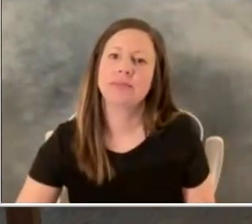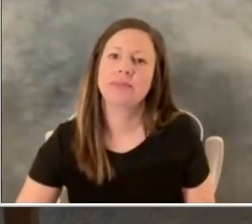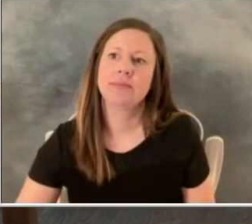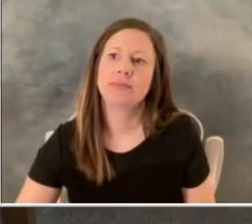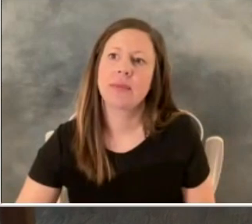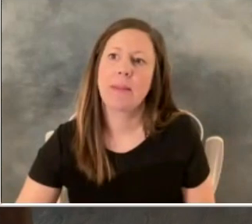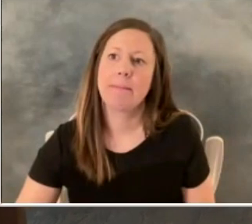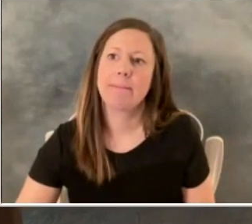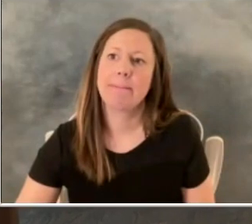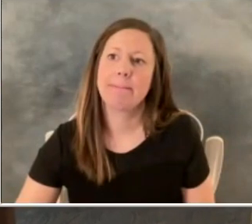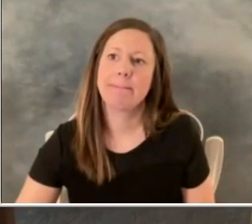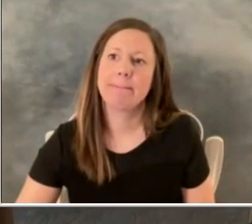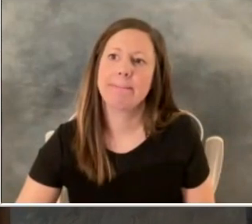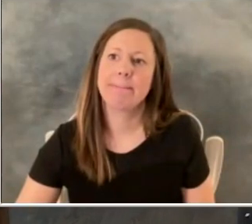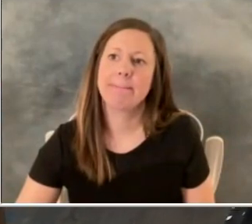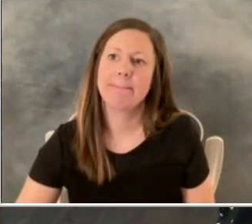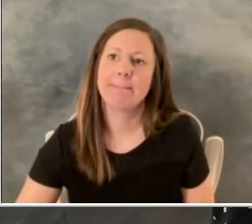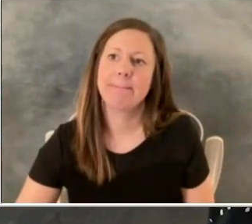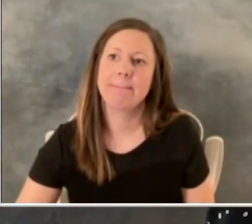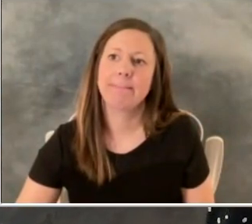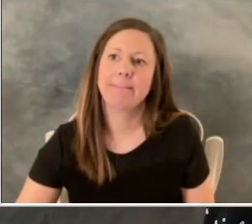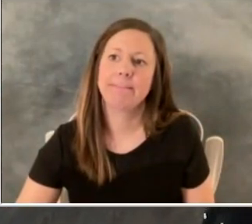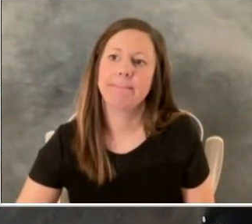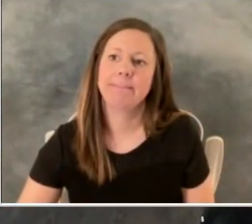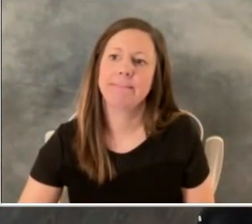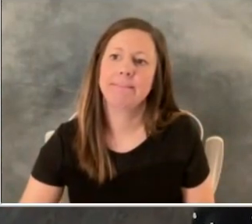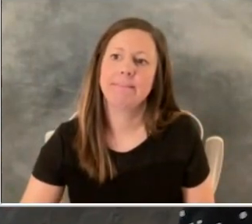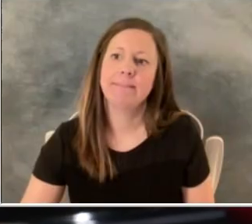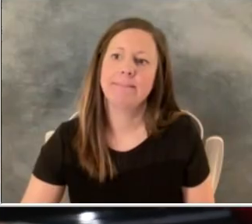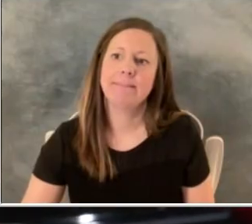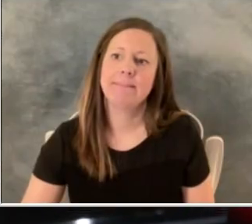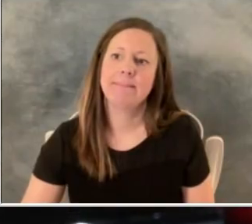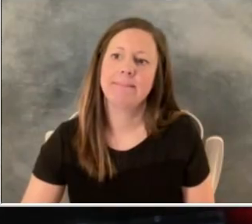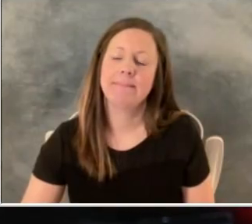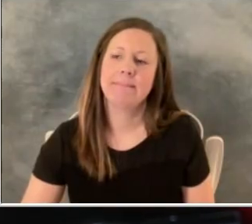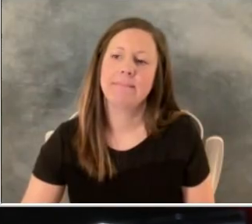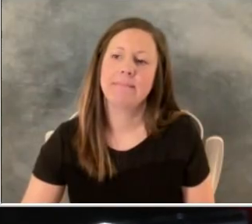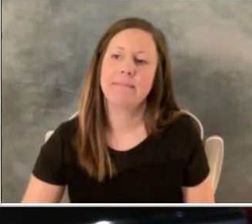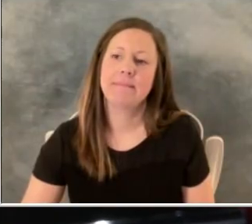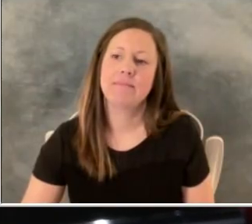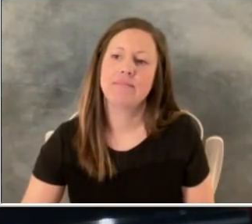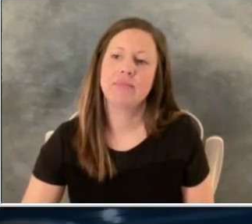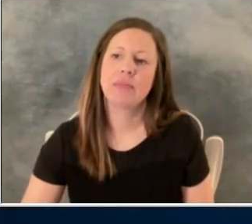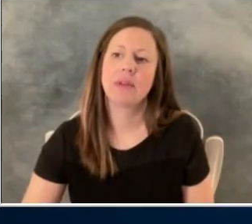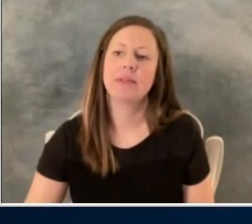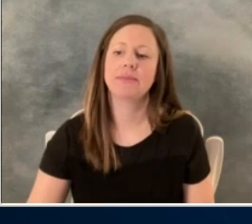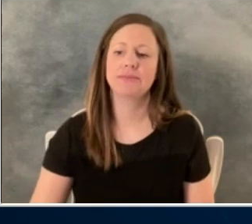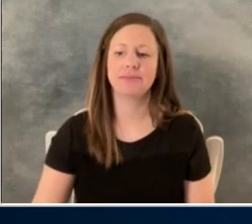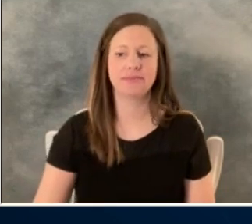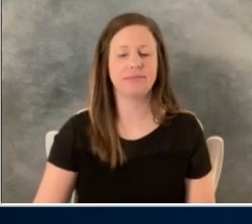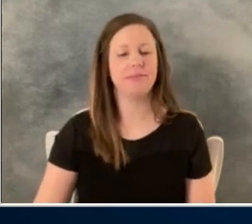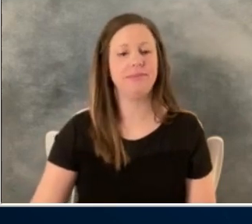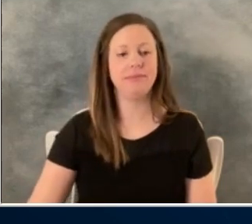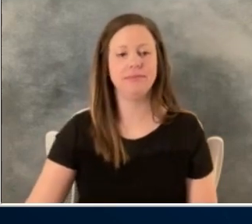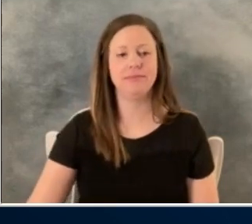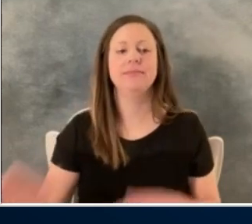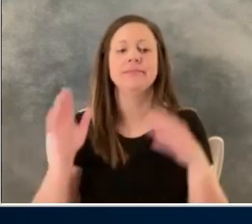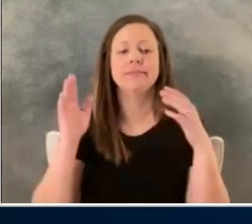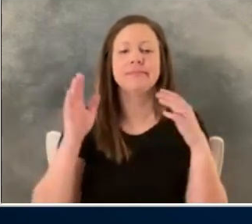Yeah, I mean, in the very, very beginning, when it was all just a very big shock and everyone was